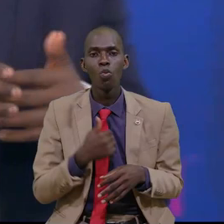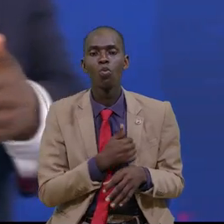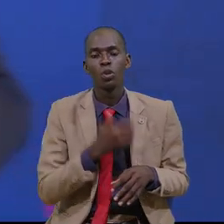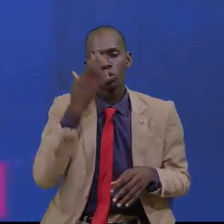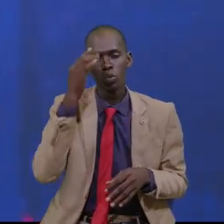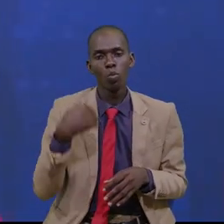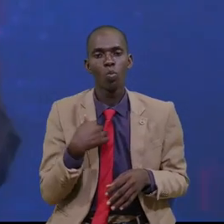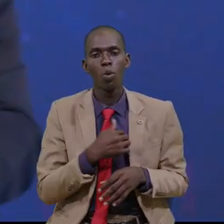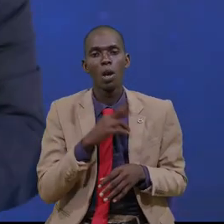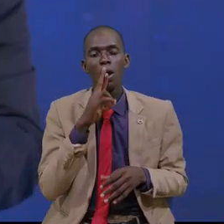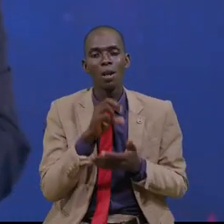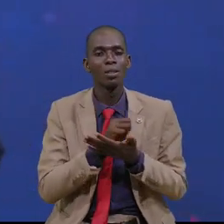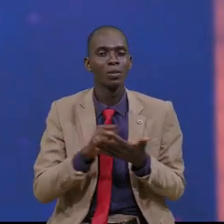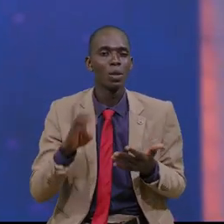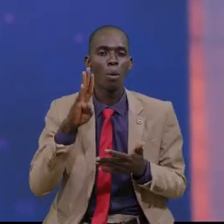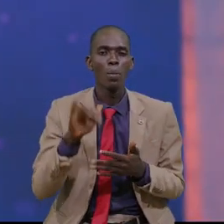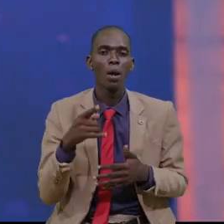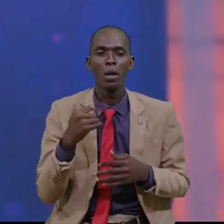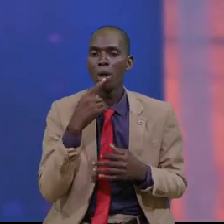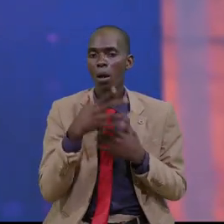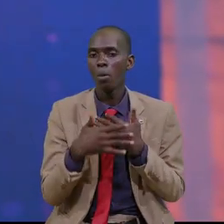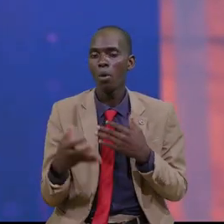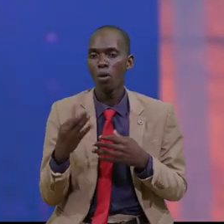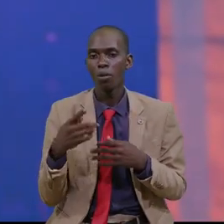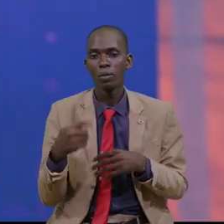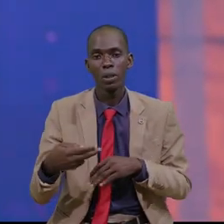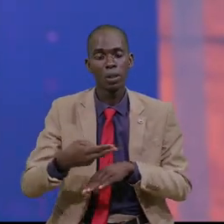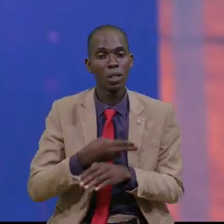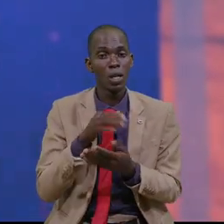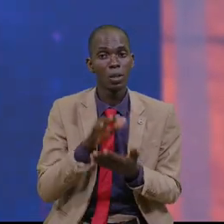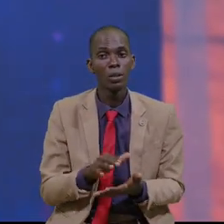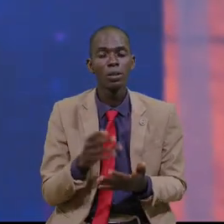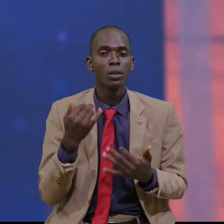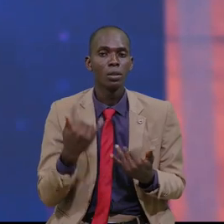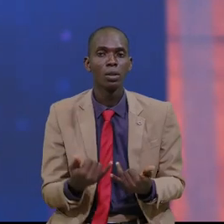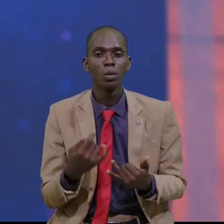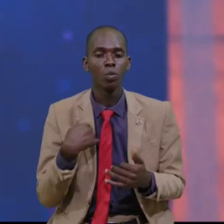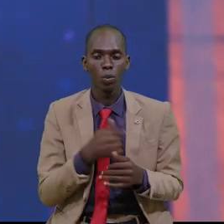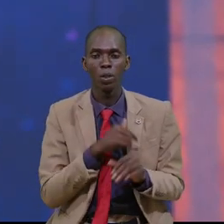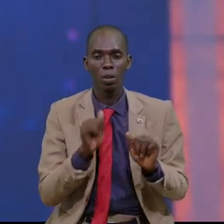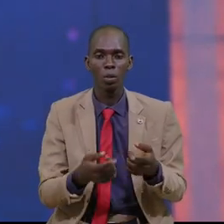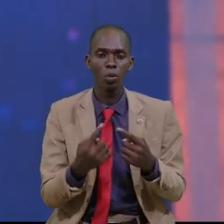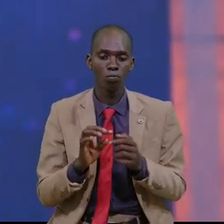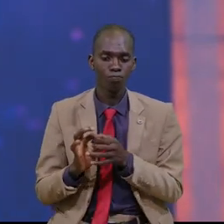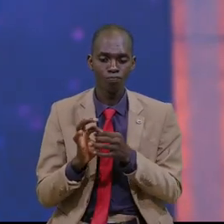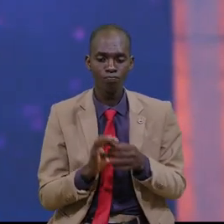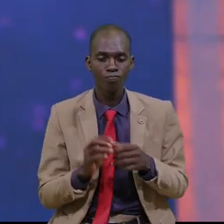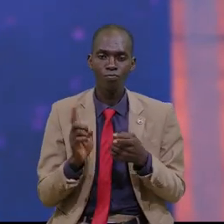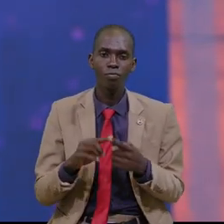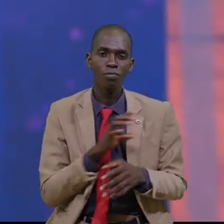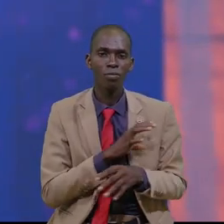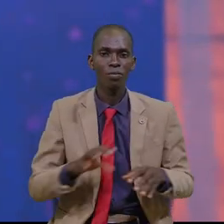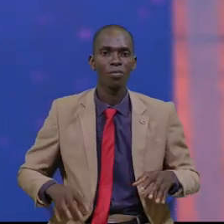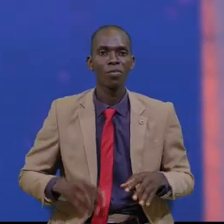Lamb. Then we can come to God united with Christ the Sanctifier. We're looking at